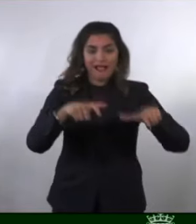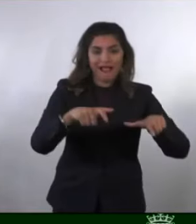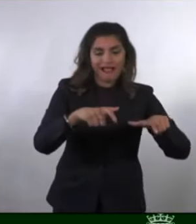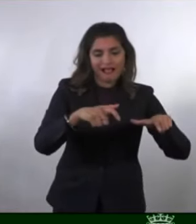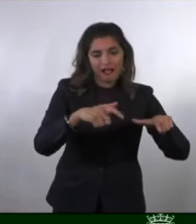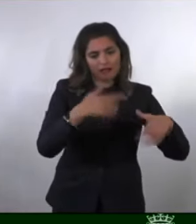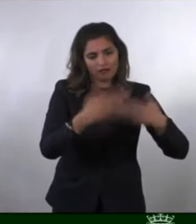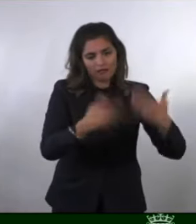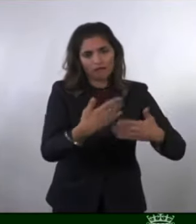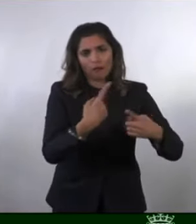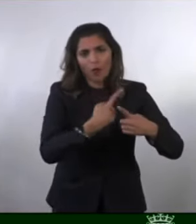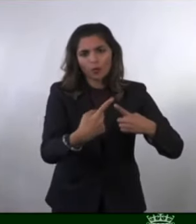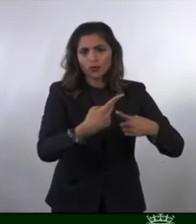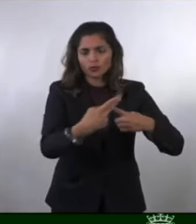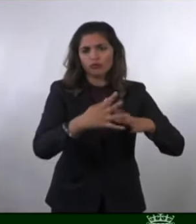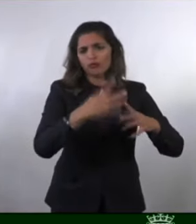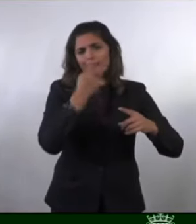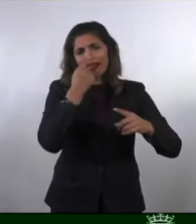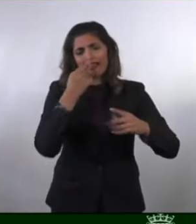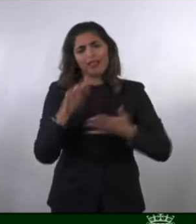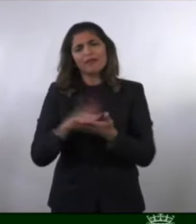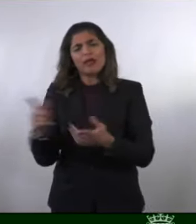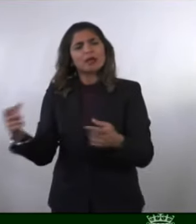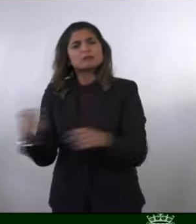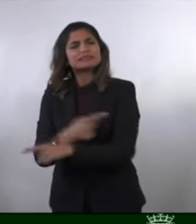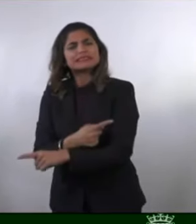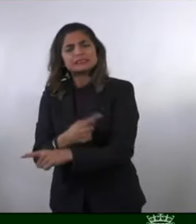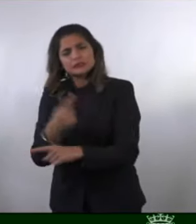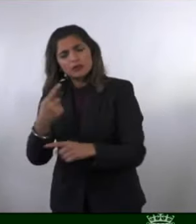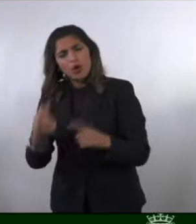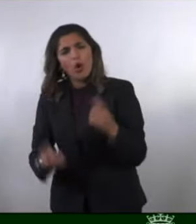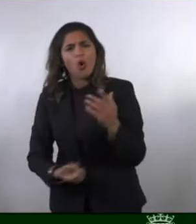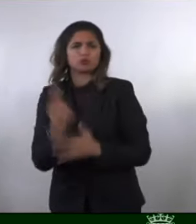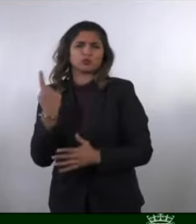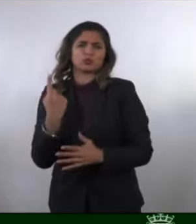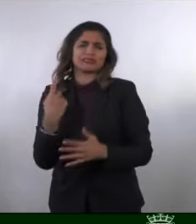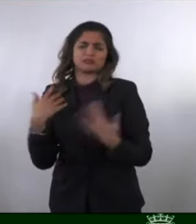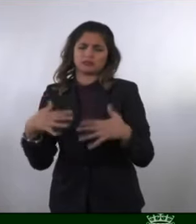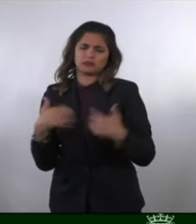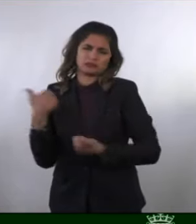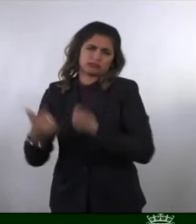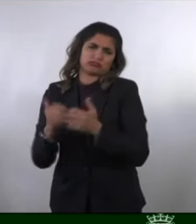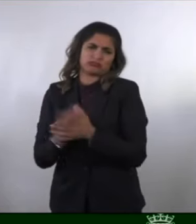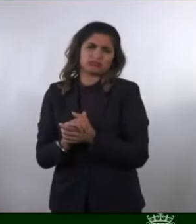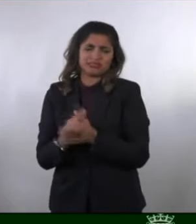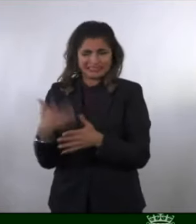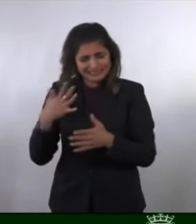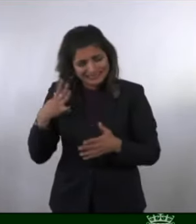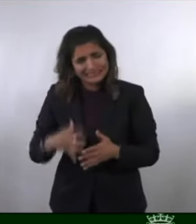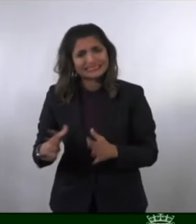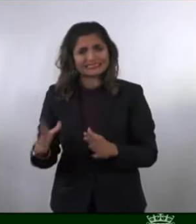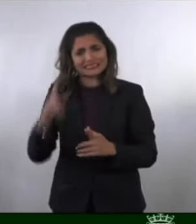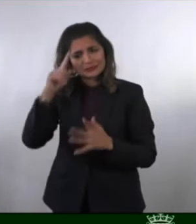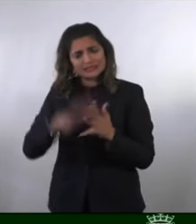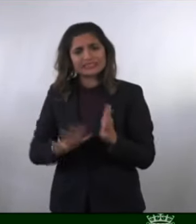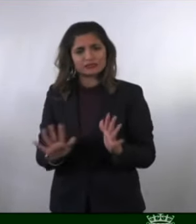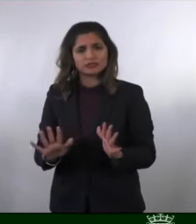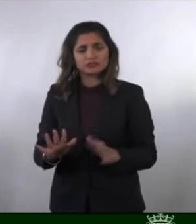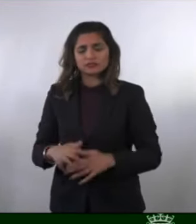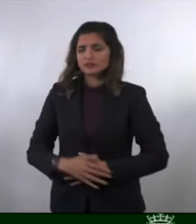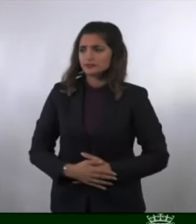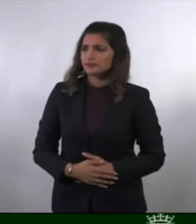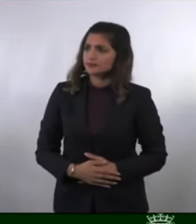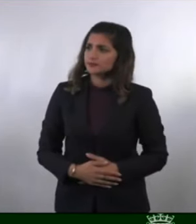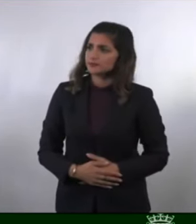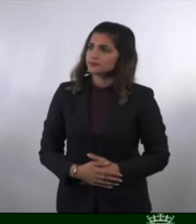young children do not miss out on this vital and life-affirming educational opportunity? Secretary of State.